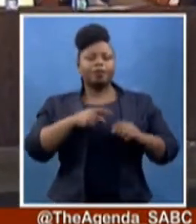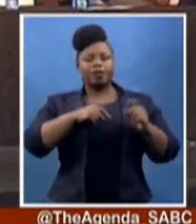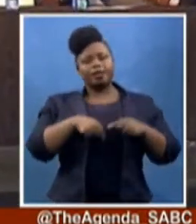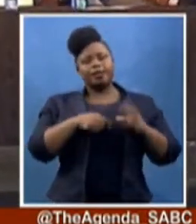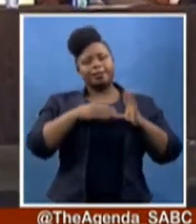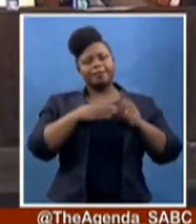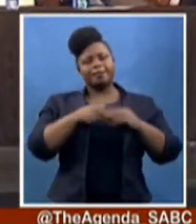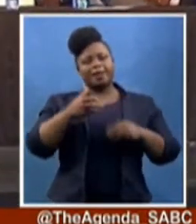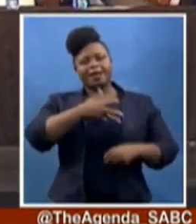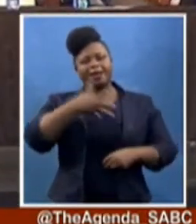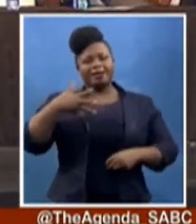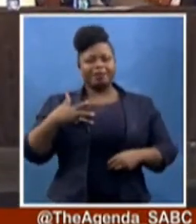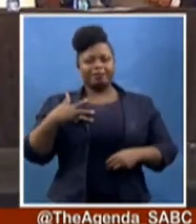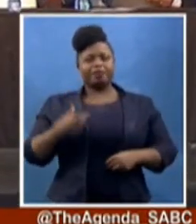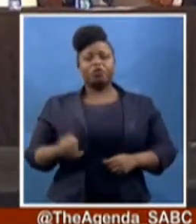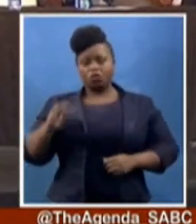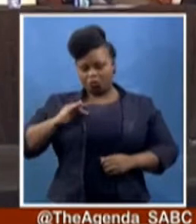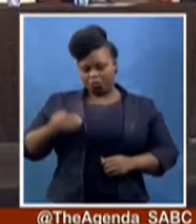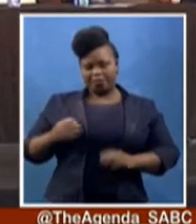also is here.